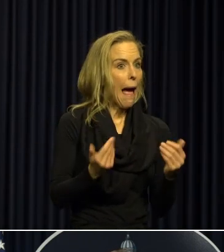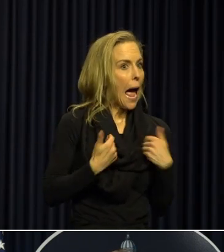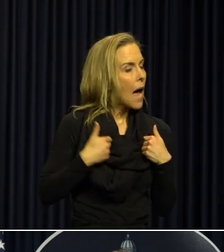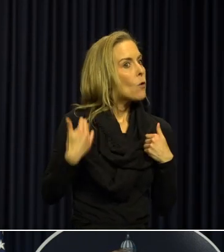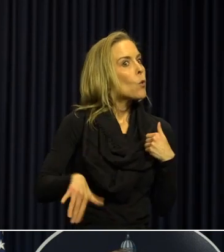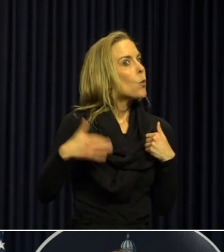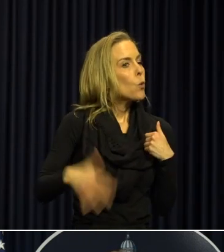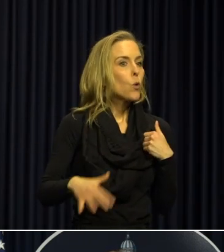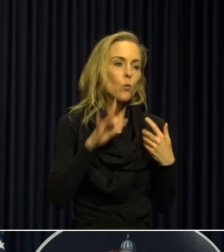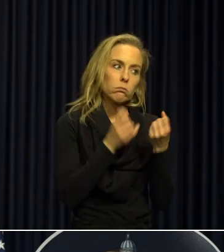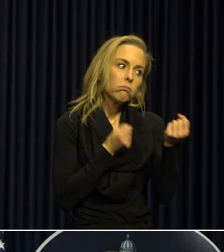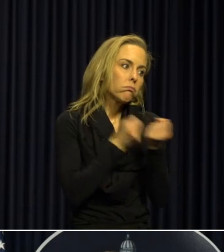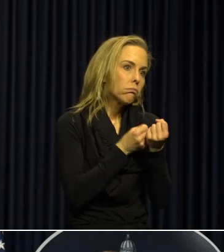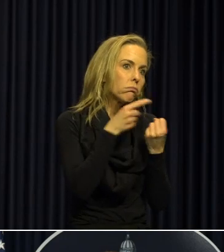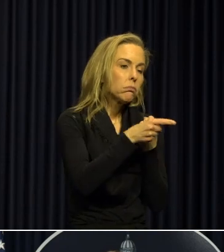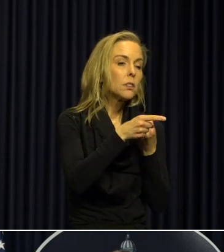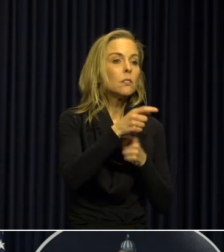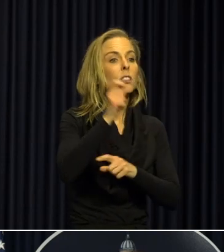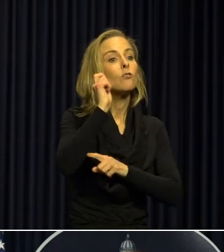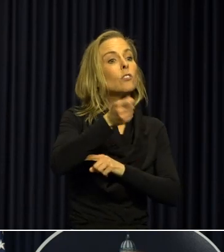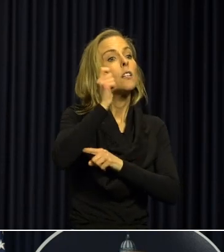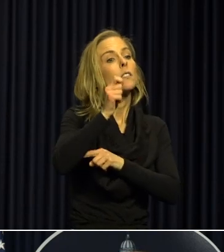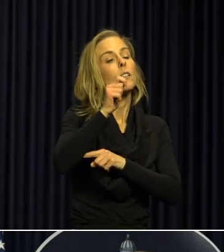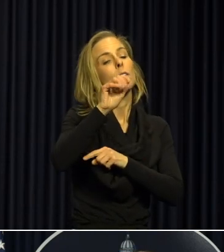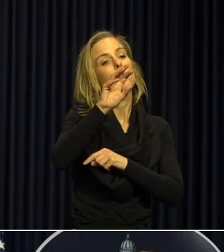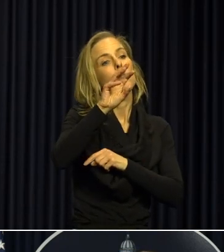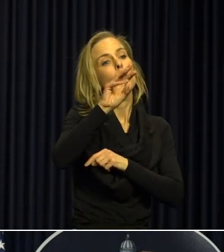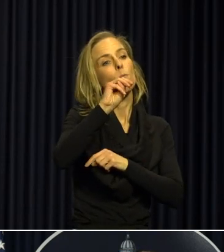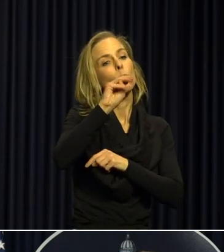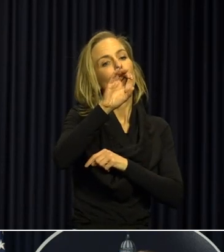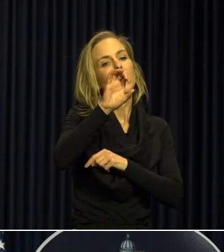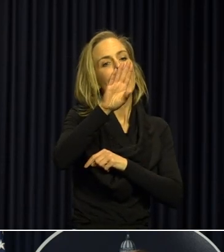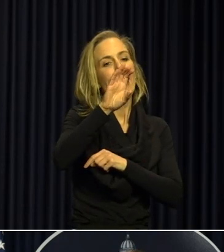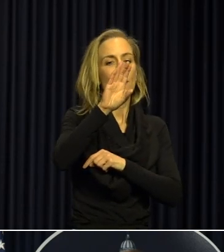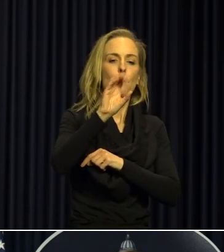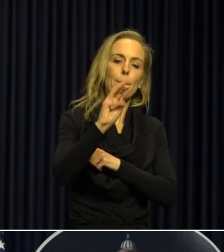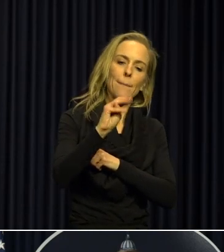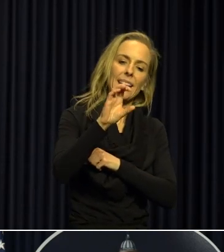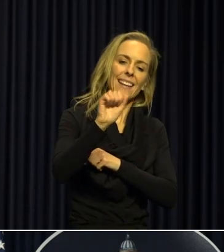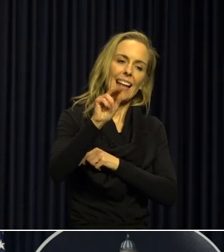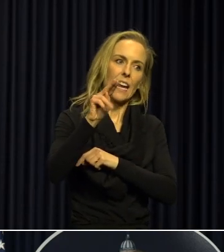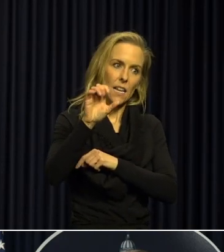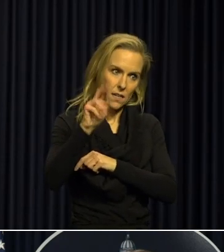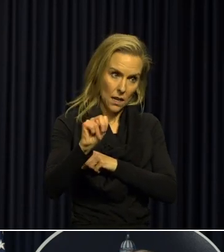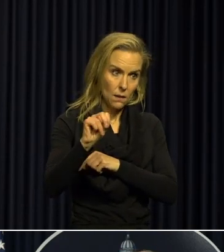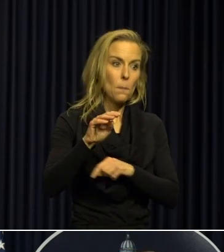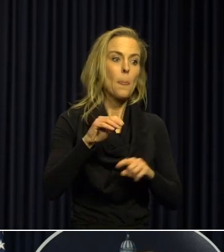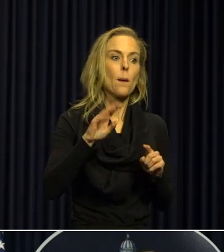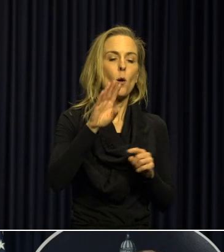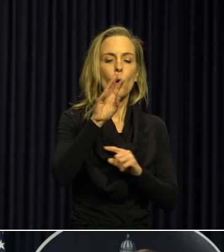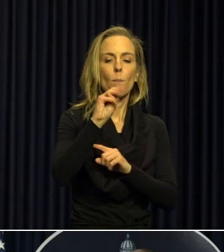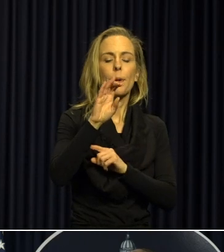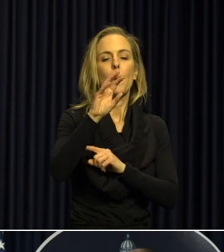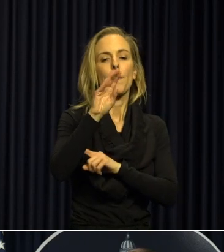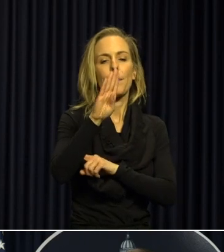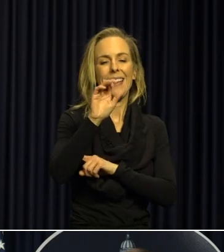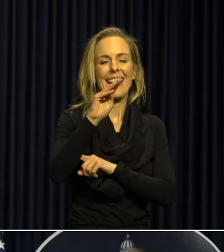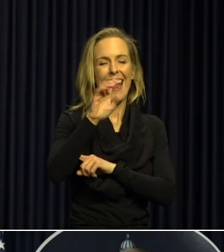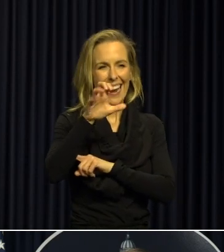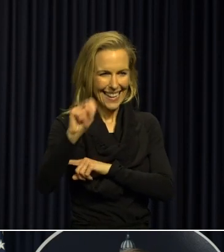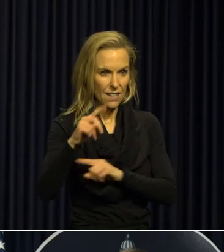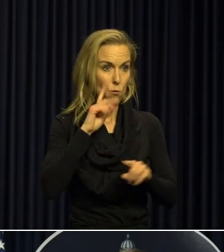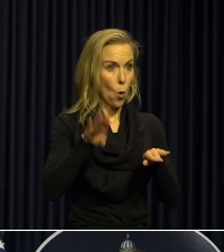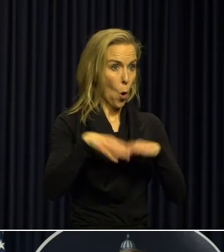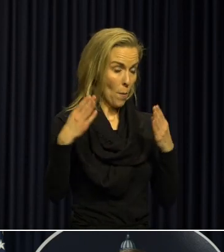So Judge Buchanan, I'm able to tell you and the people of Bowling Green and the surrounding community tonight that this week we're now going to be open on